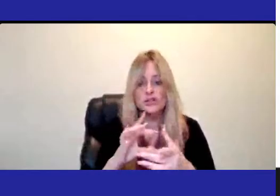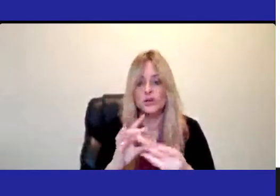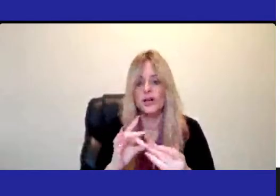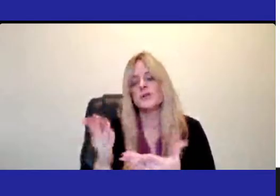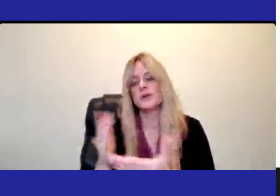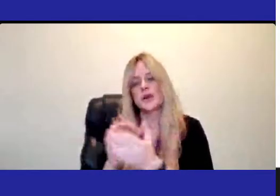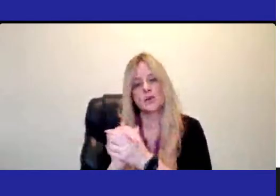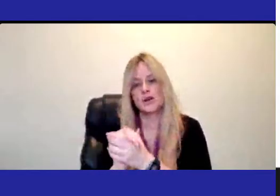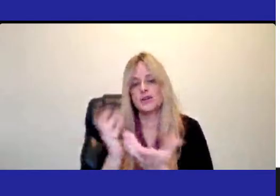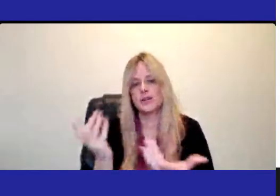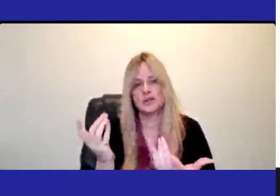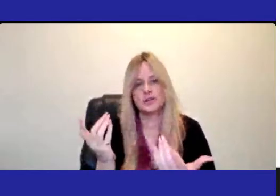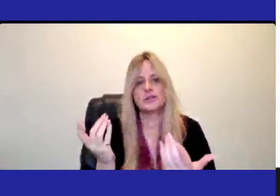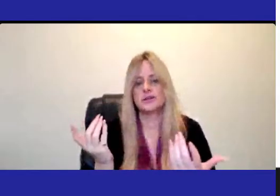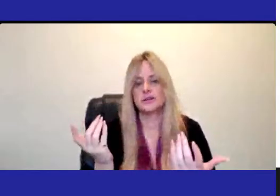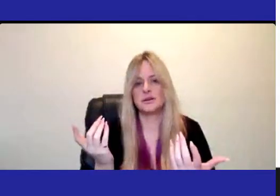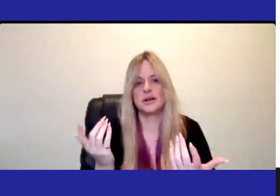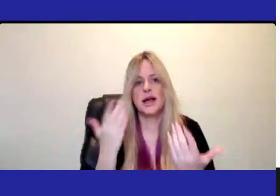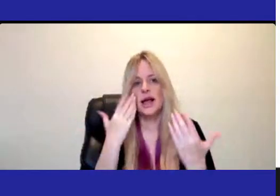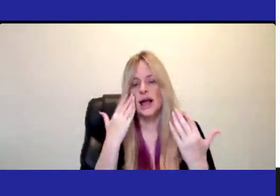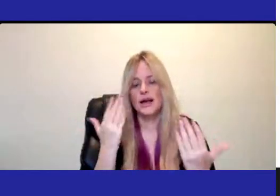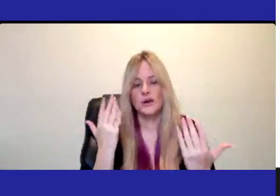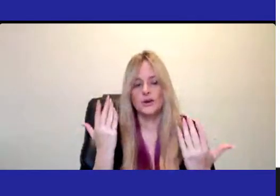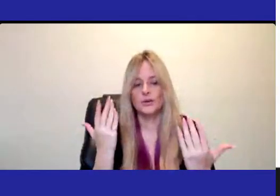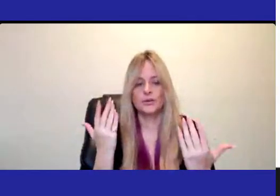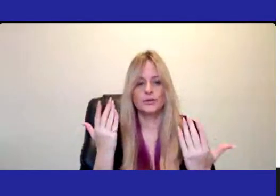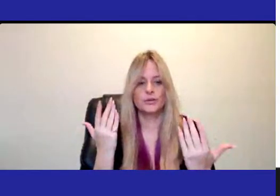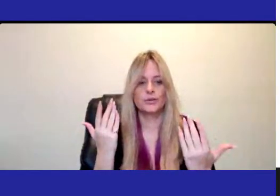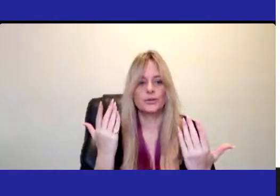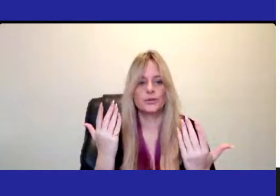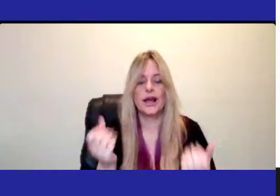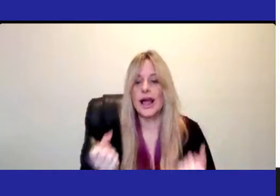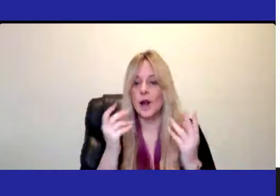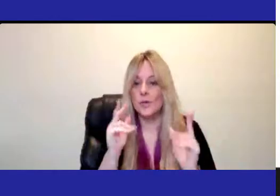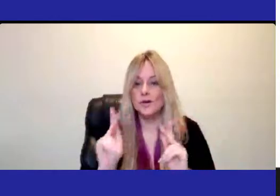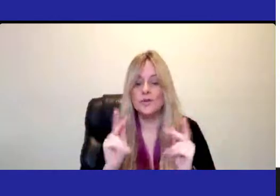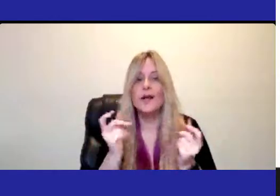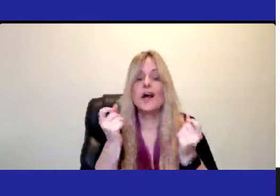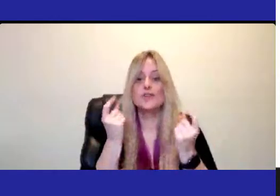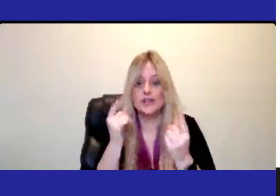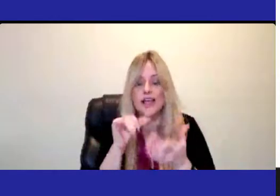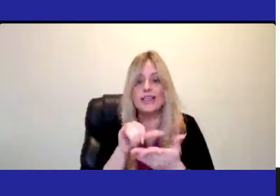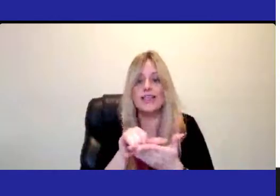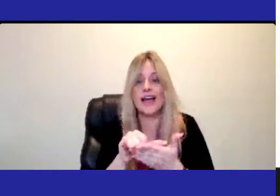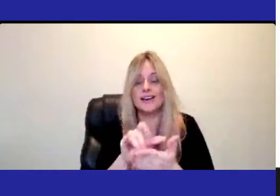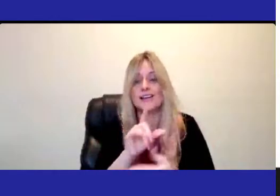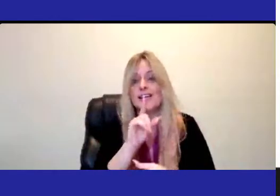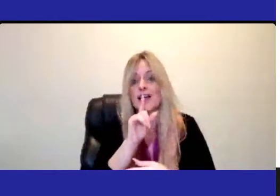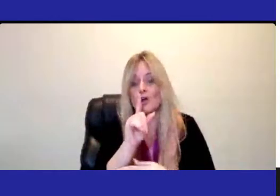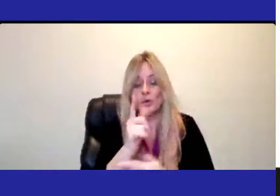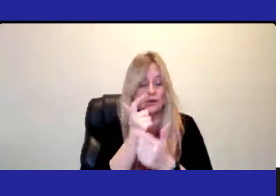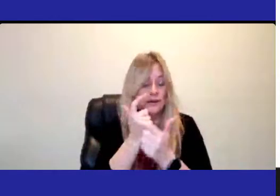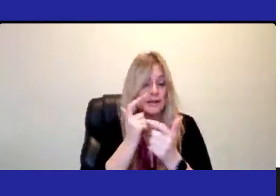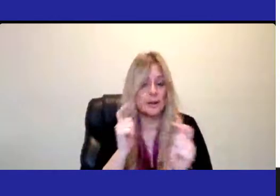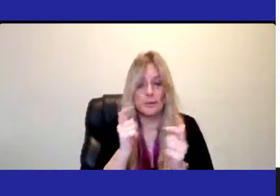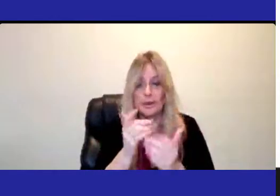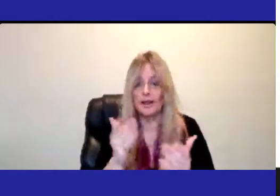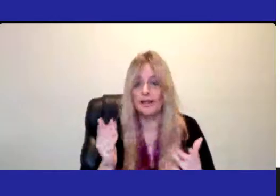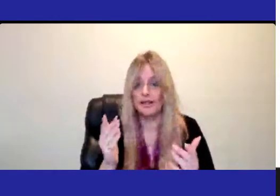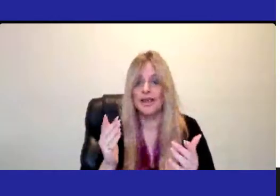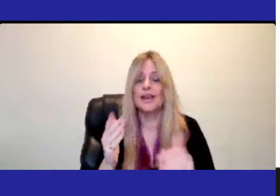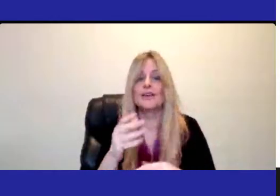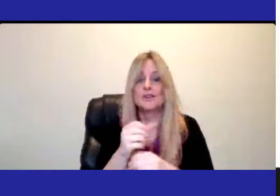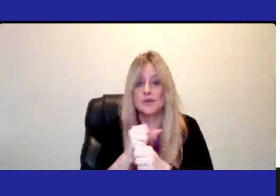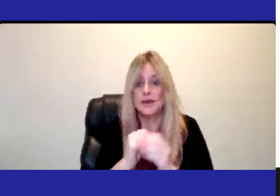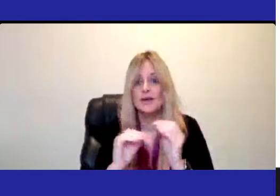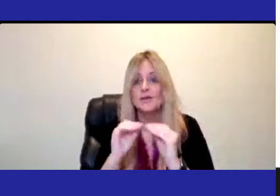mean, to me, I don't know how much people understand that is a really major thing, to be able to get additional slots. They've